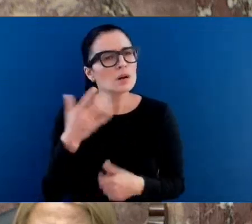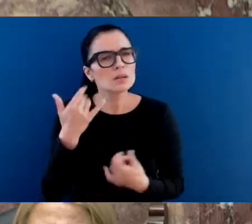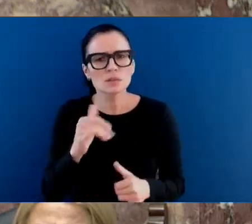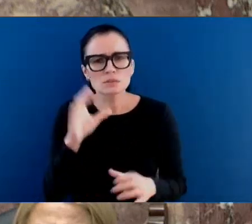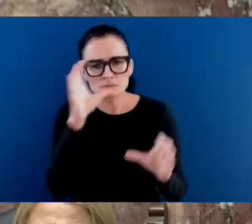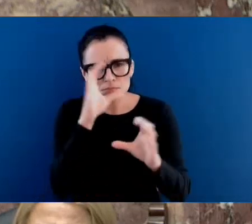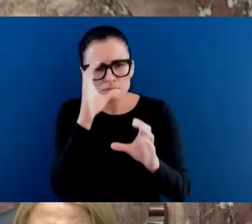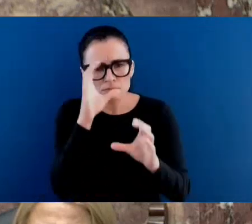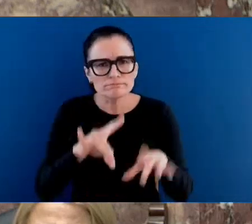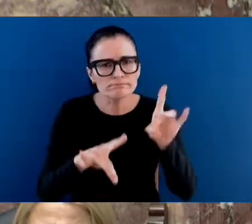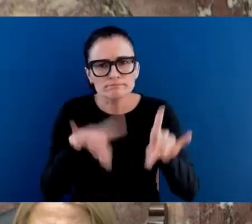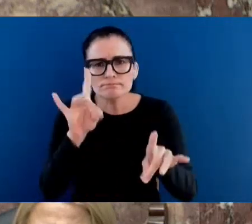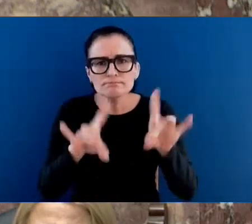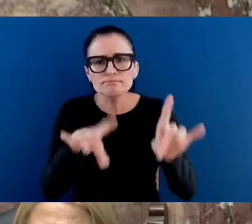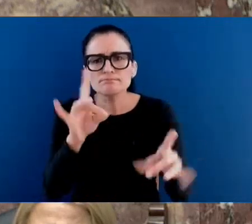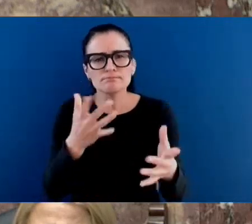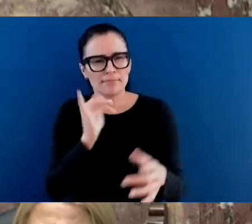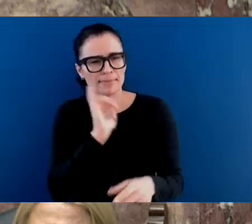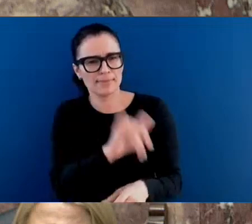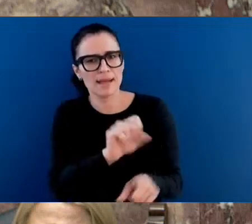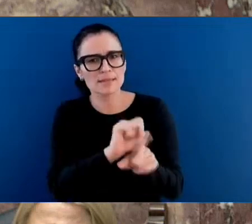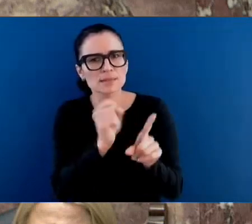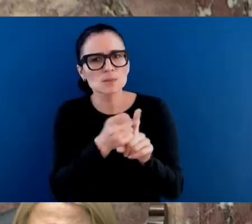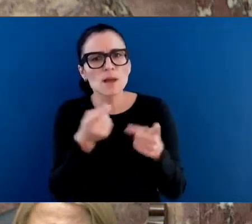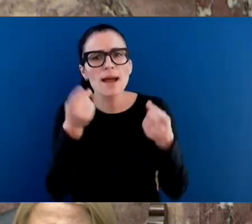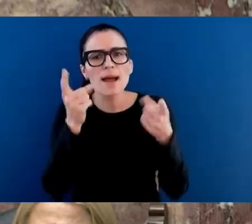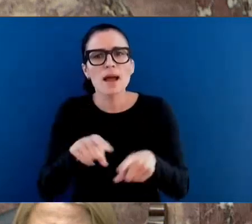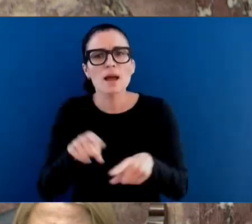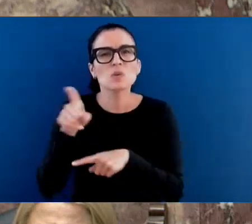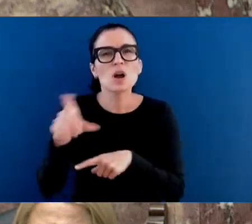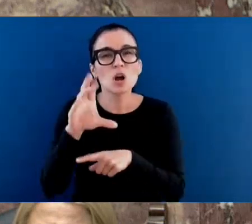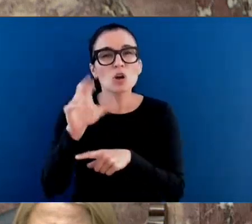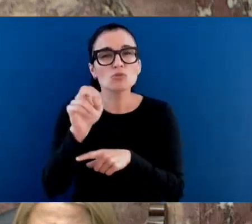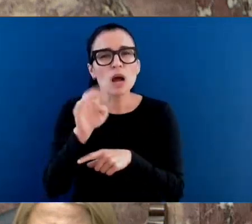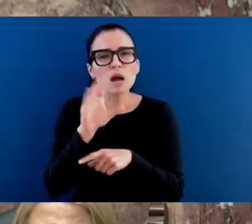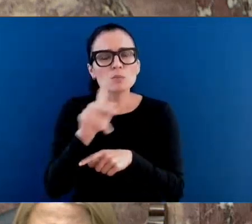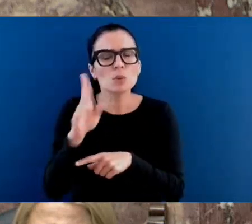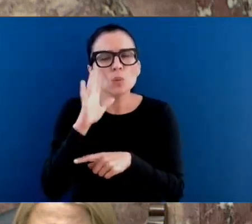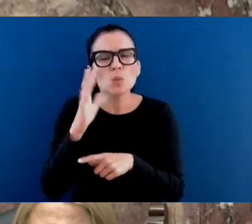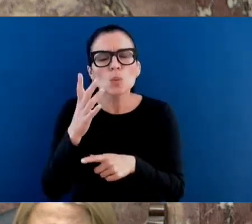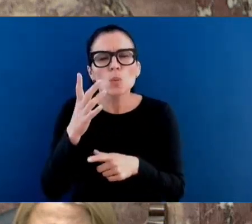what happened and ensure that this, again, does not happen to another youth.